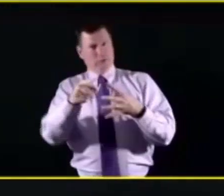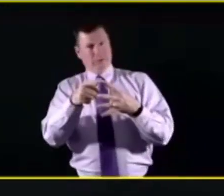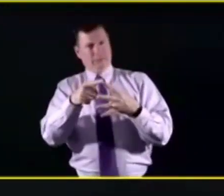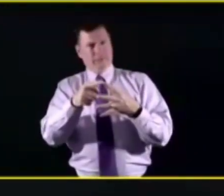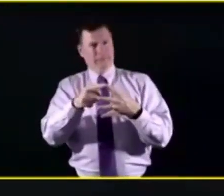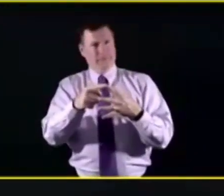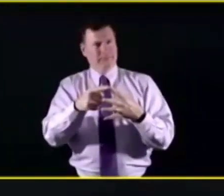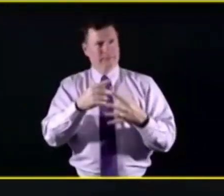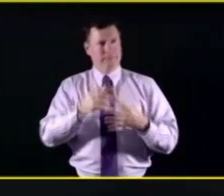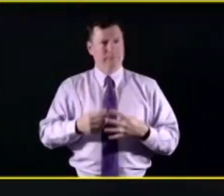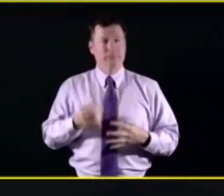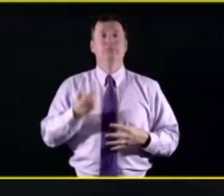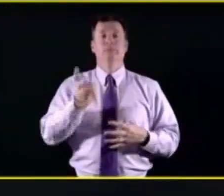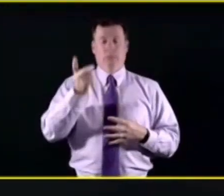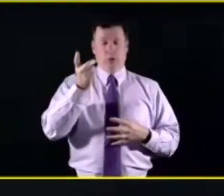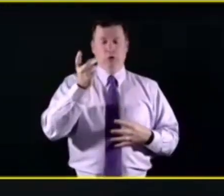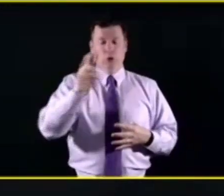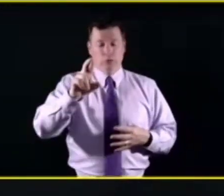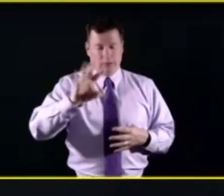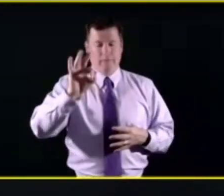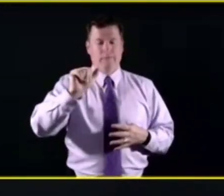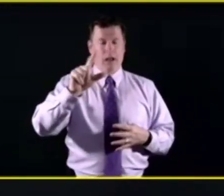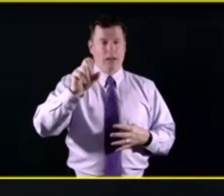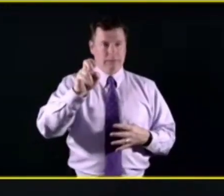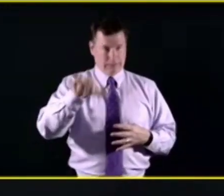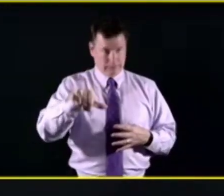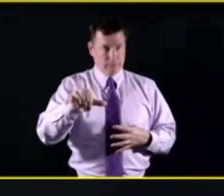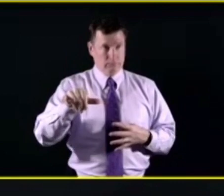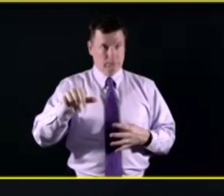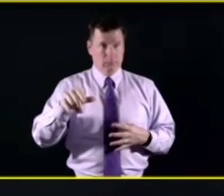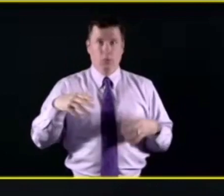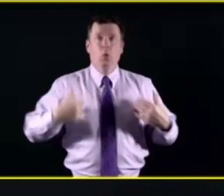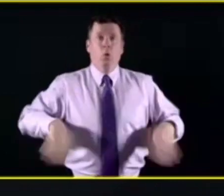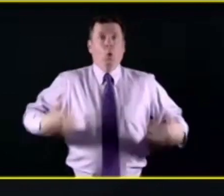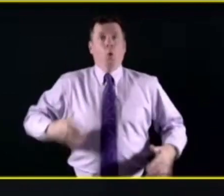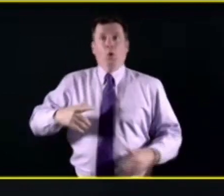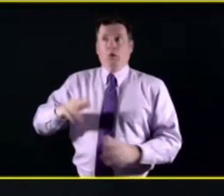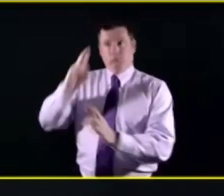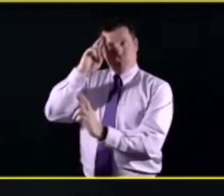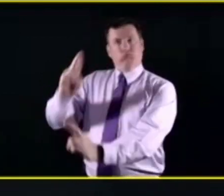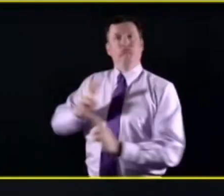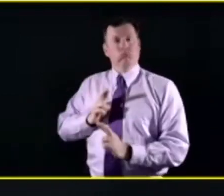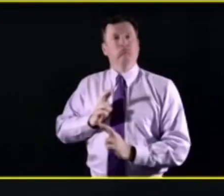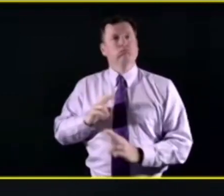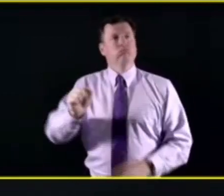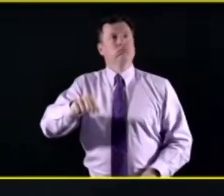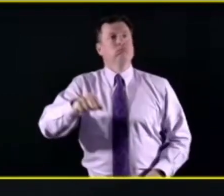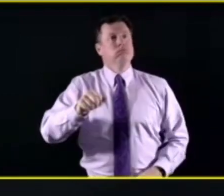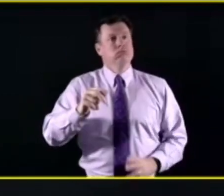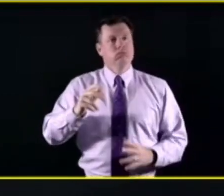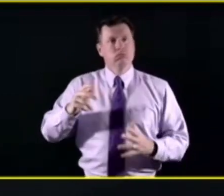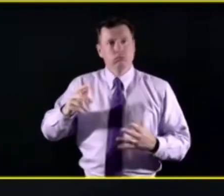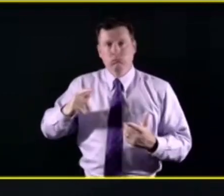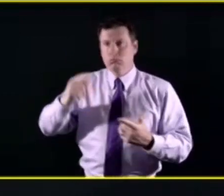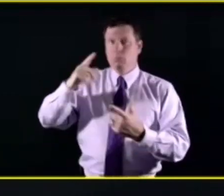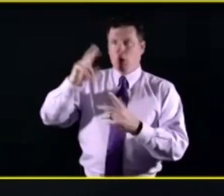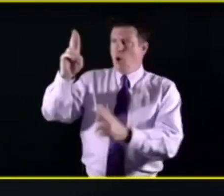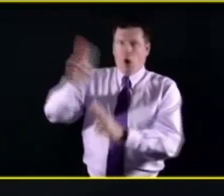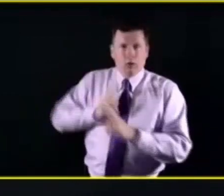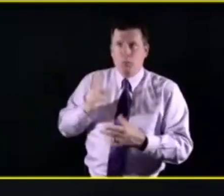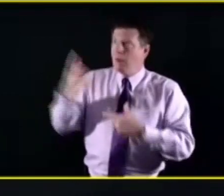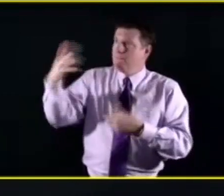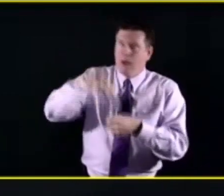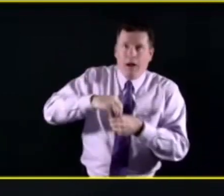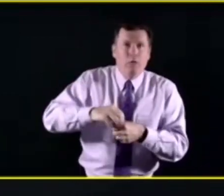effective vaccine to end this epidemic. It's really the way most people see it ending. And we feel